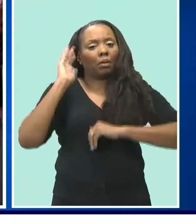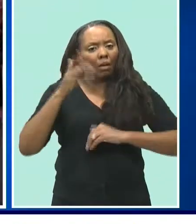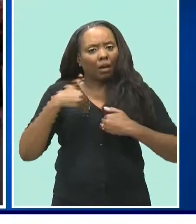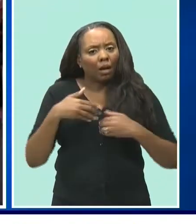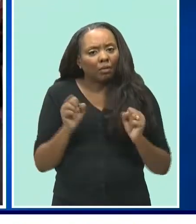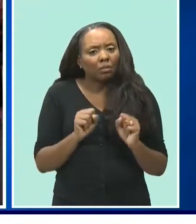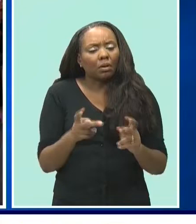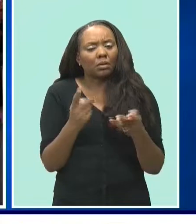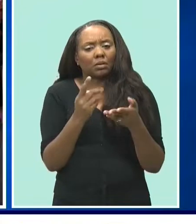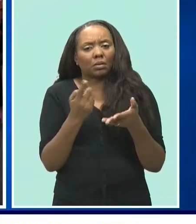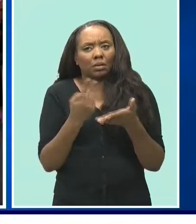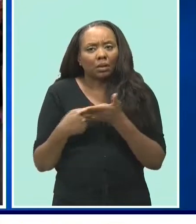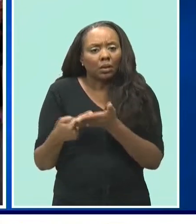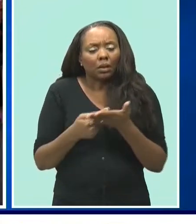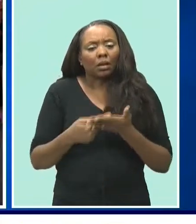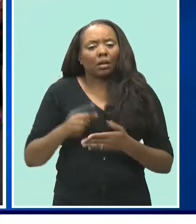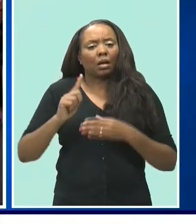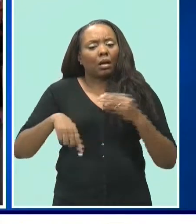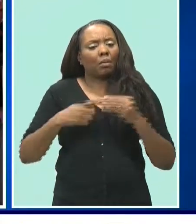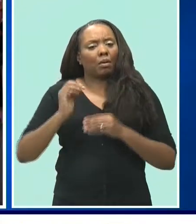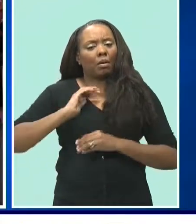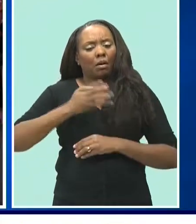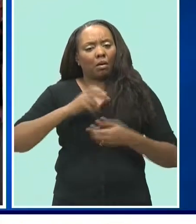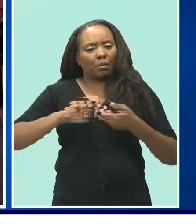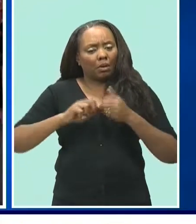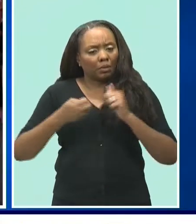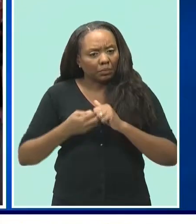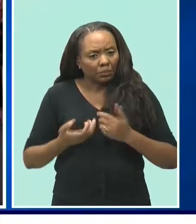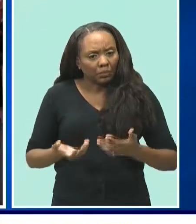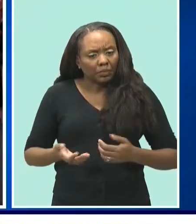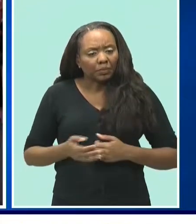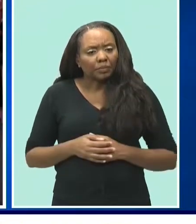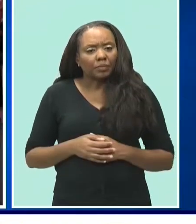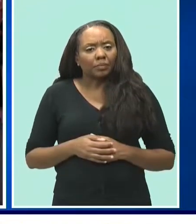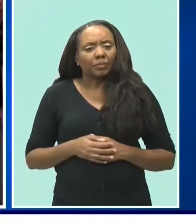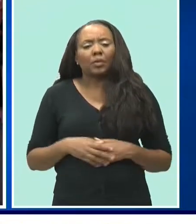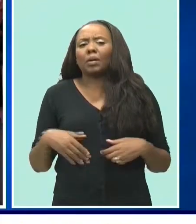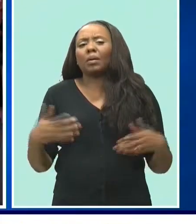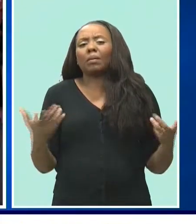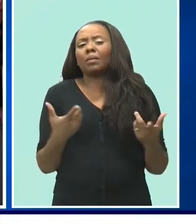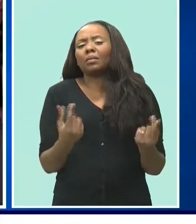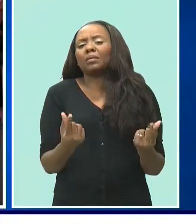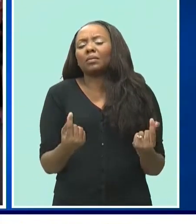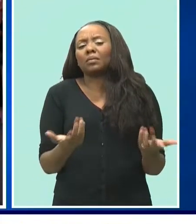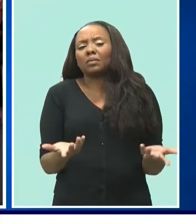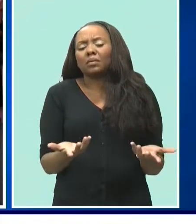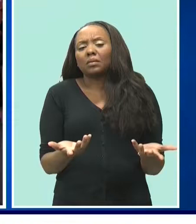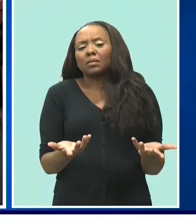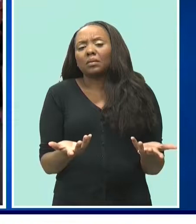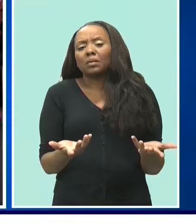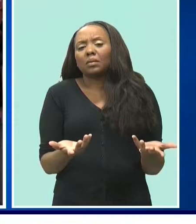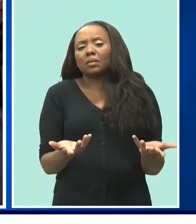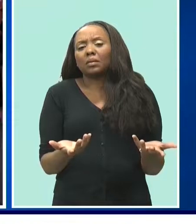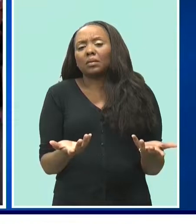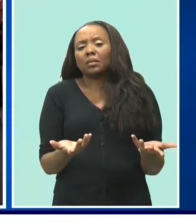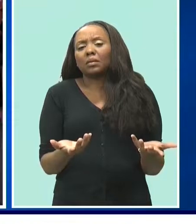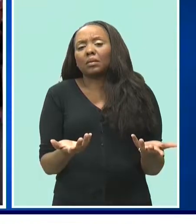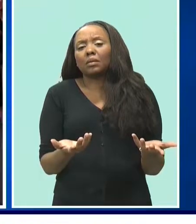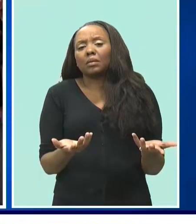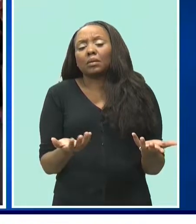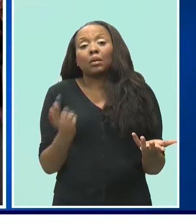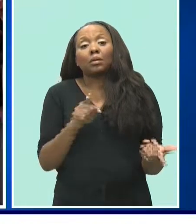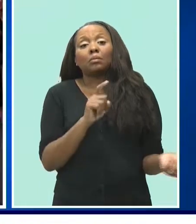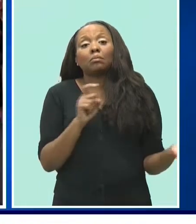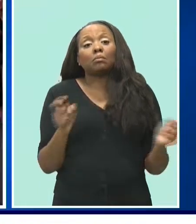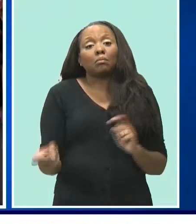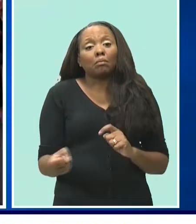to address the concerns expressed by Barbadians. So what did you do? You changed from a Hyatt-centric